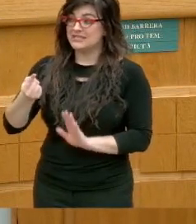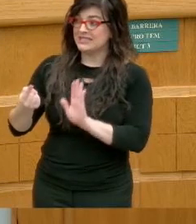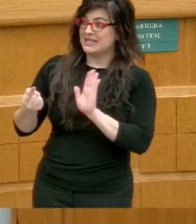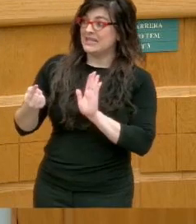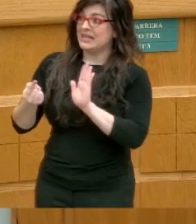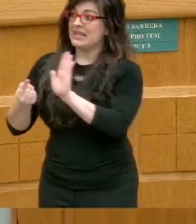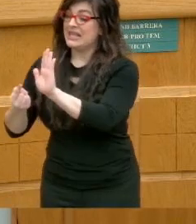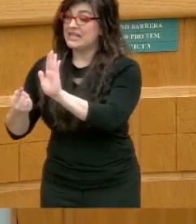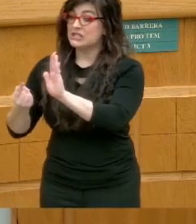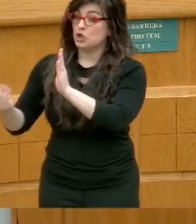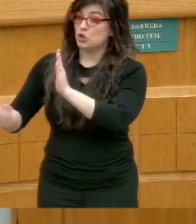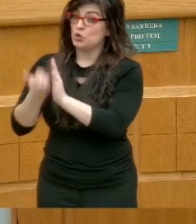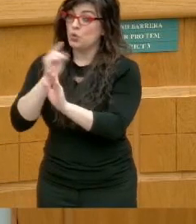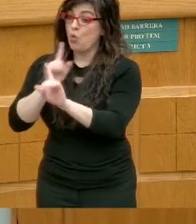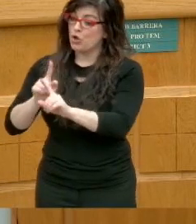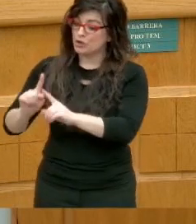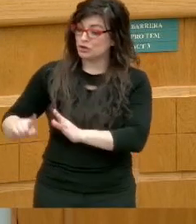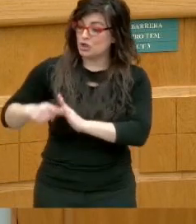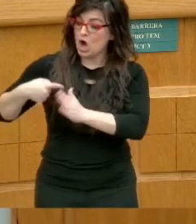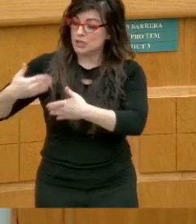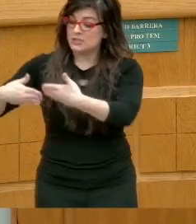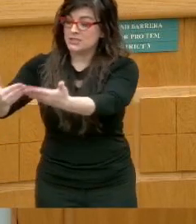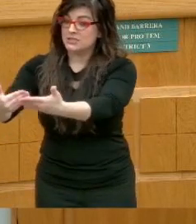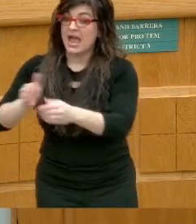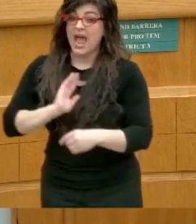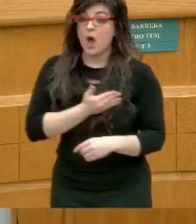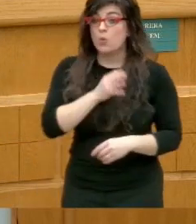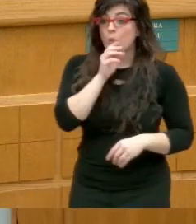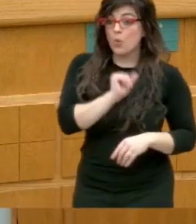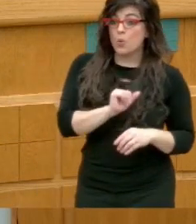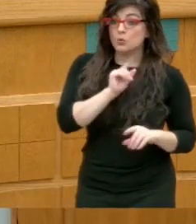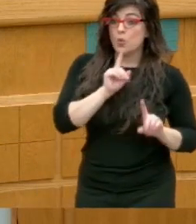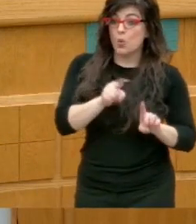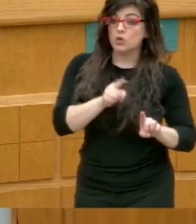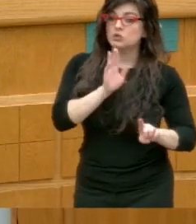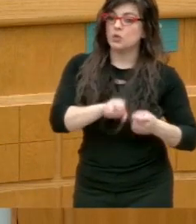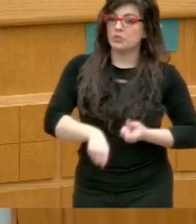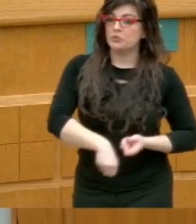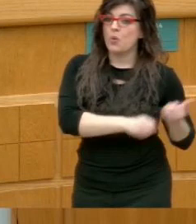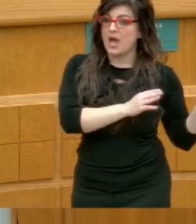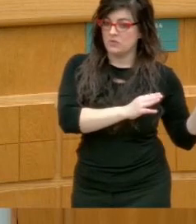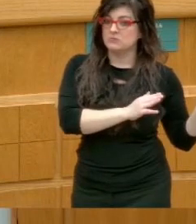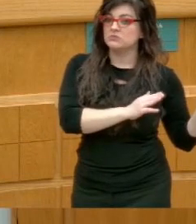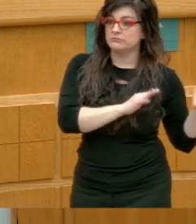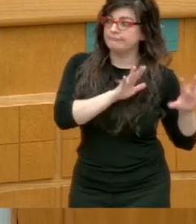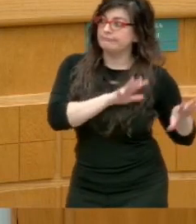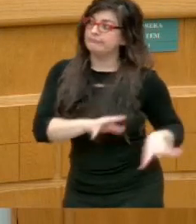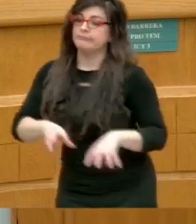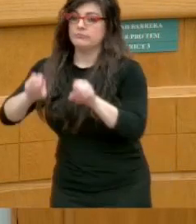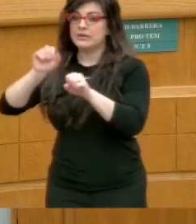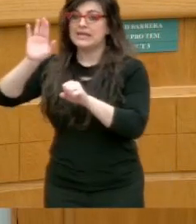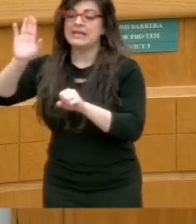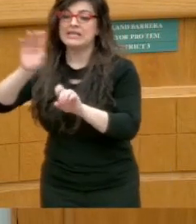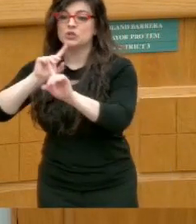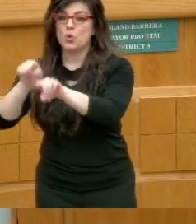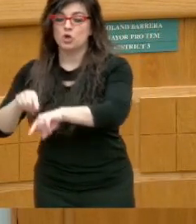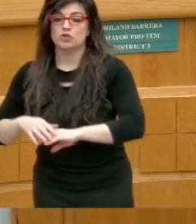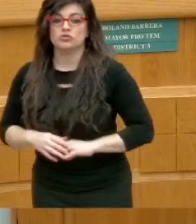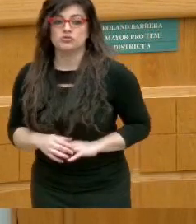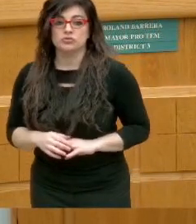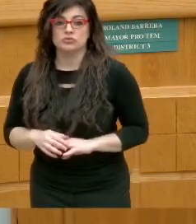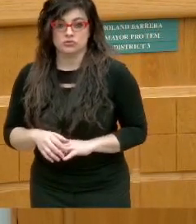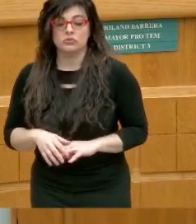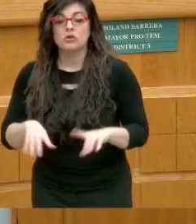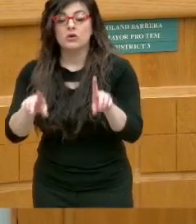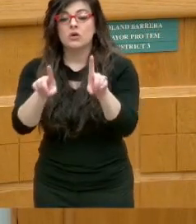all those orders that the governor has inside Nueces County. And furthermore, I used language that, and I didn't